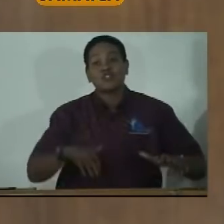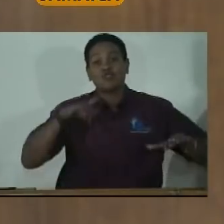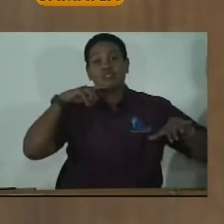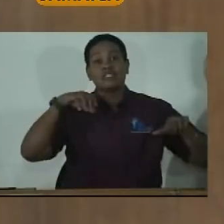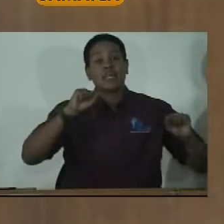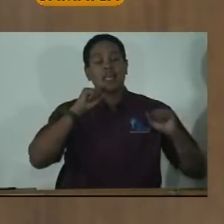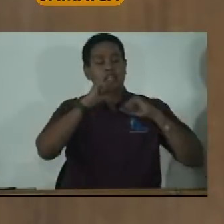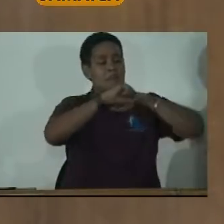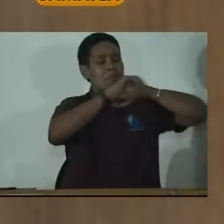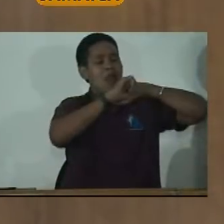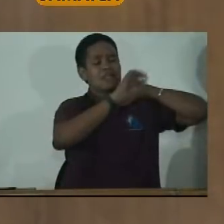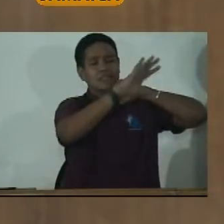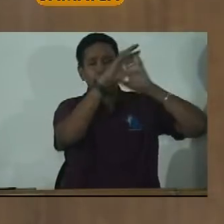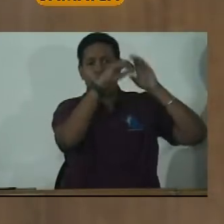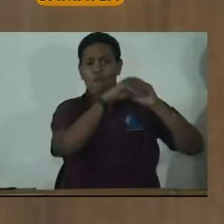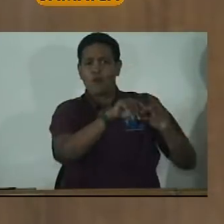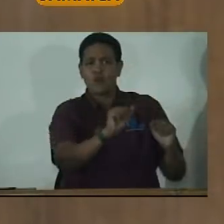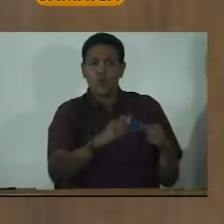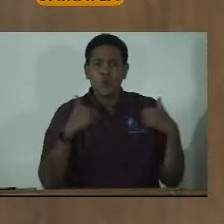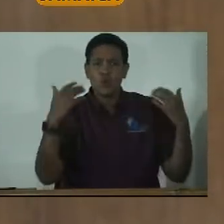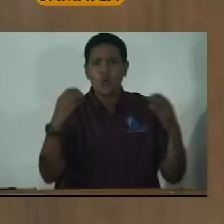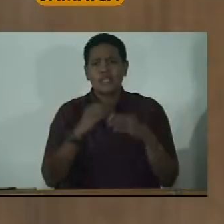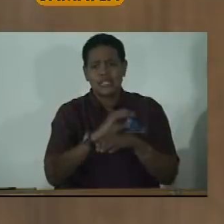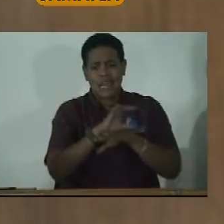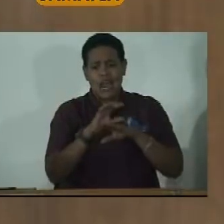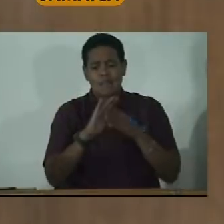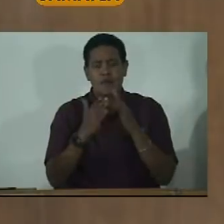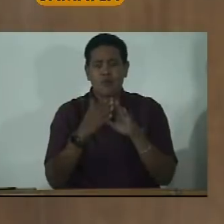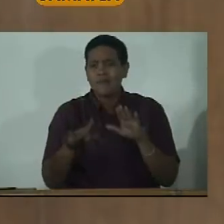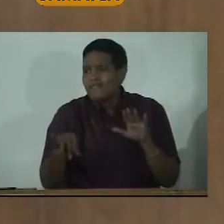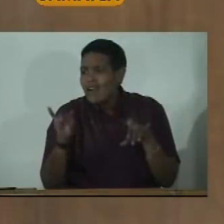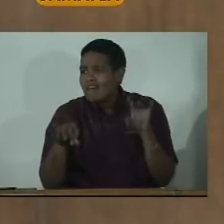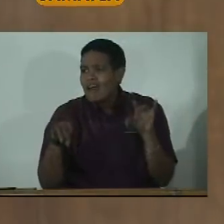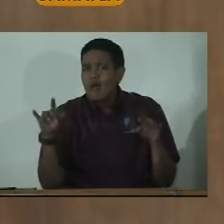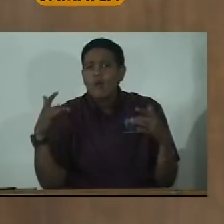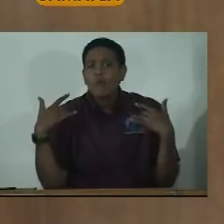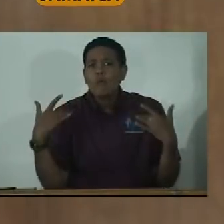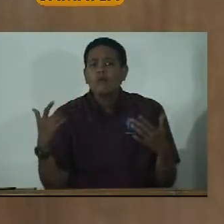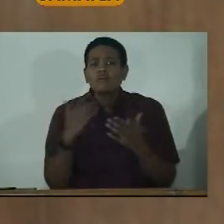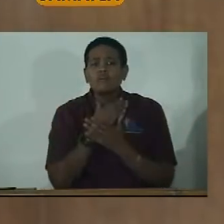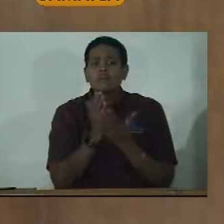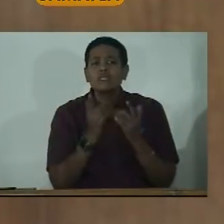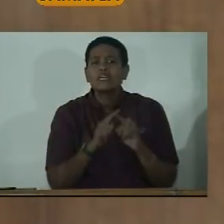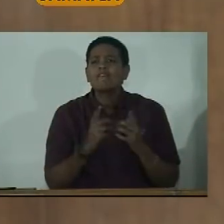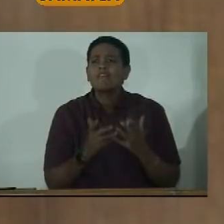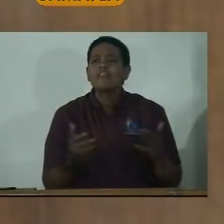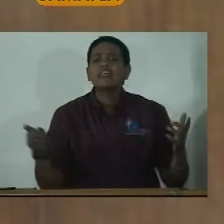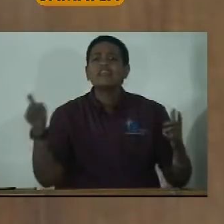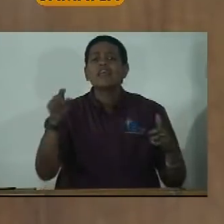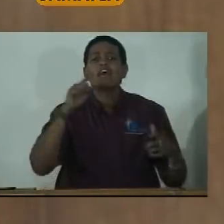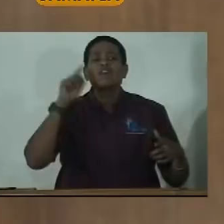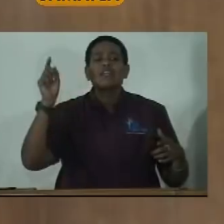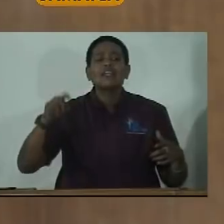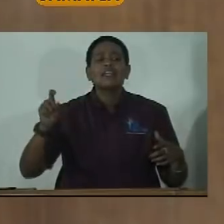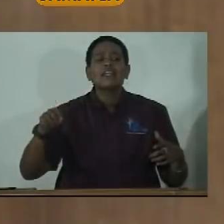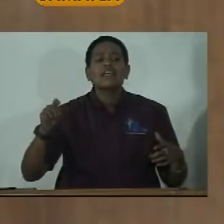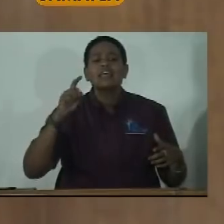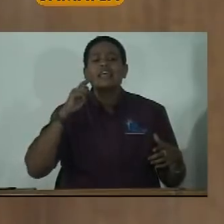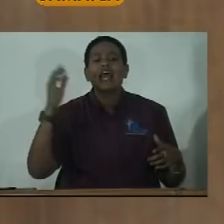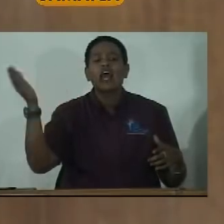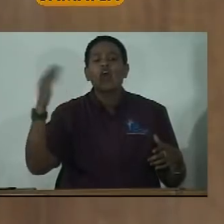marketing component, could go into CARICOM, find out what are the things that they are in need of, then come